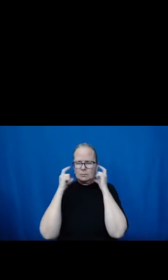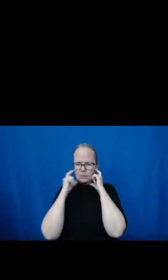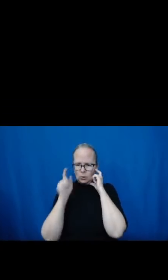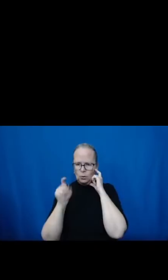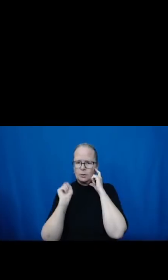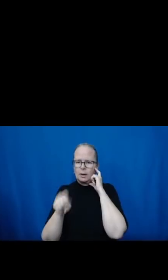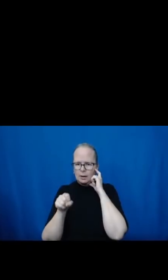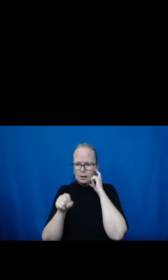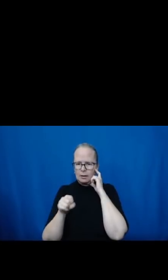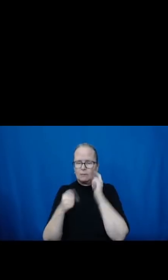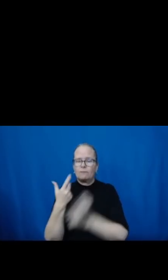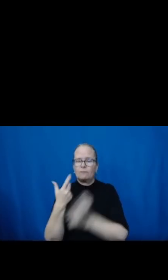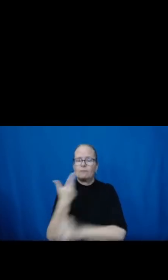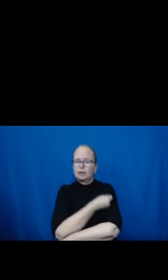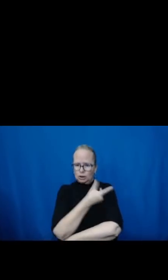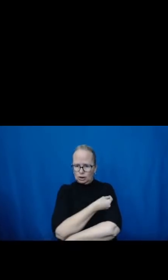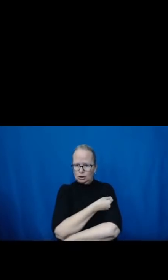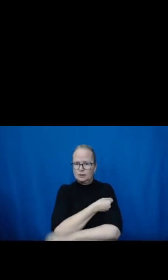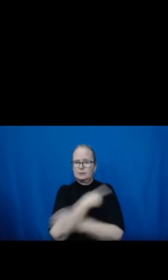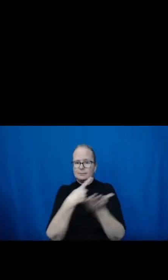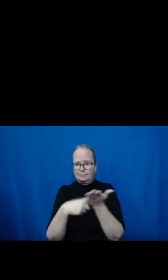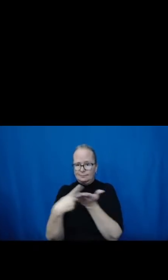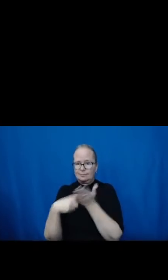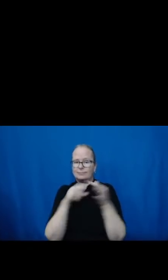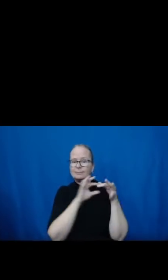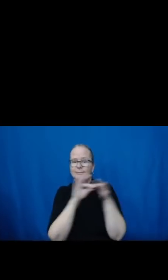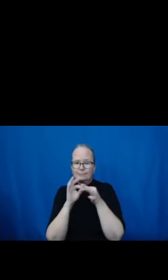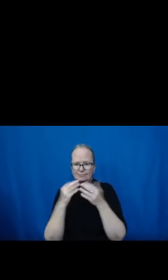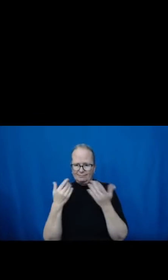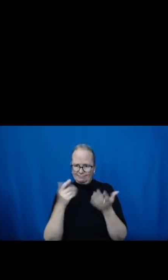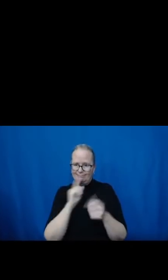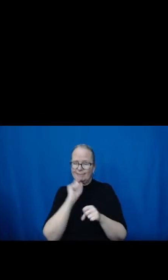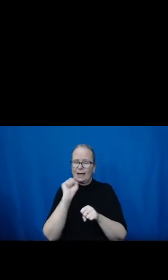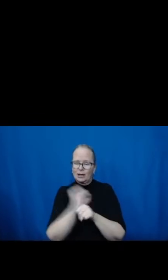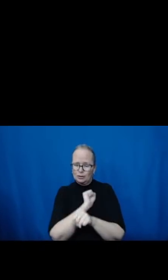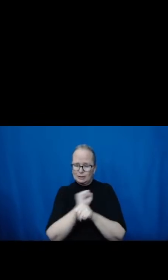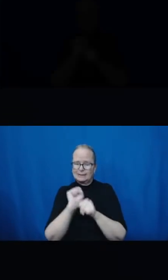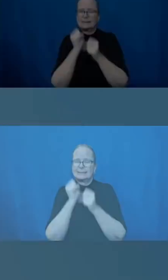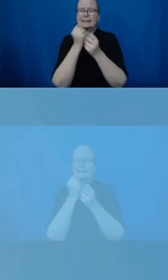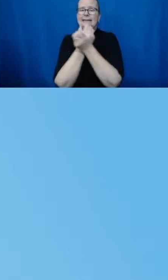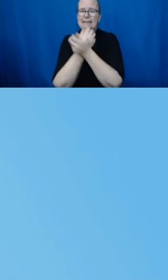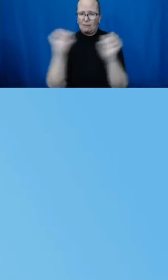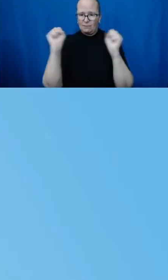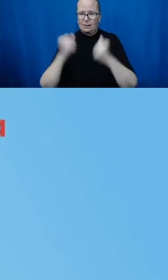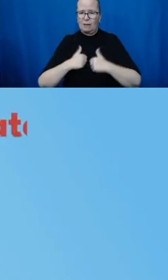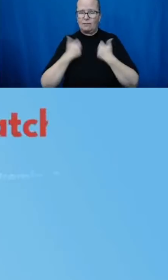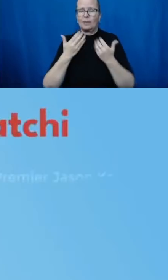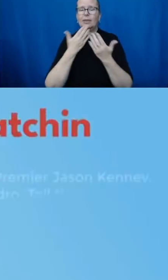save lives. Thank you, everyone, and stay safe.